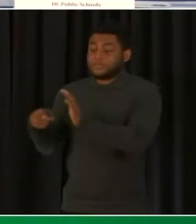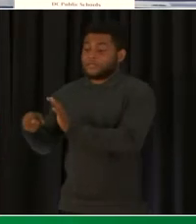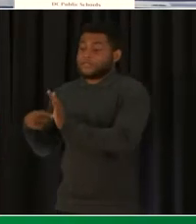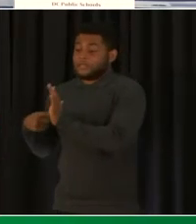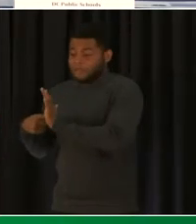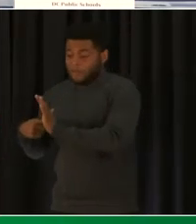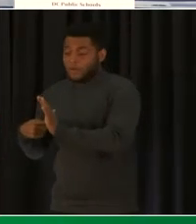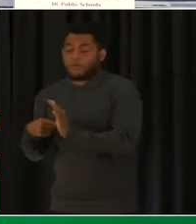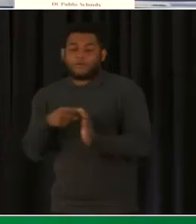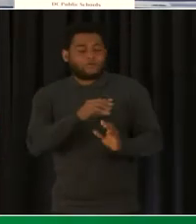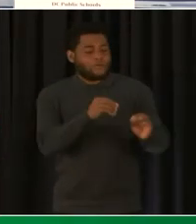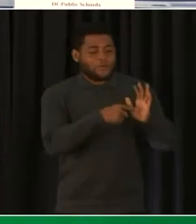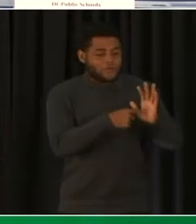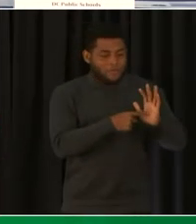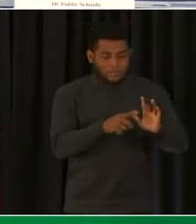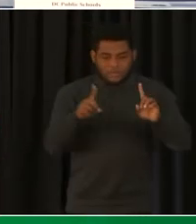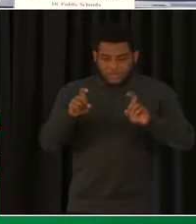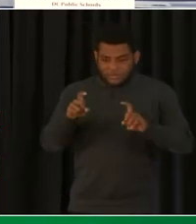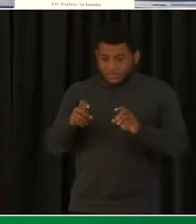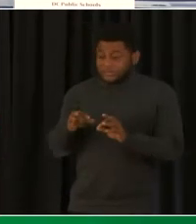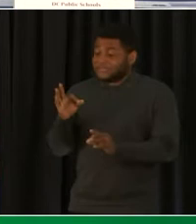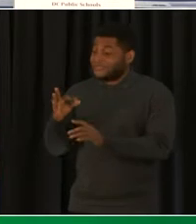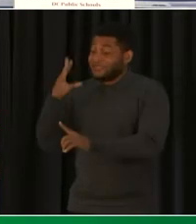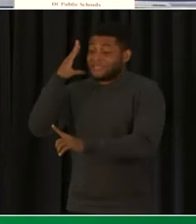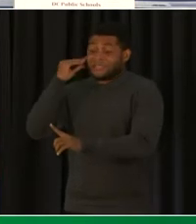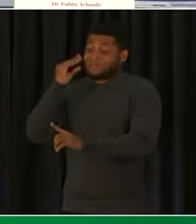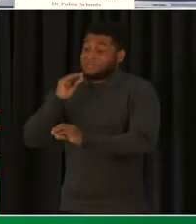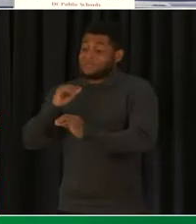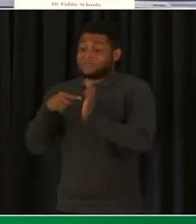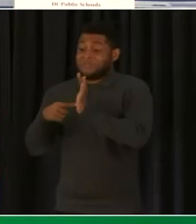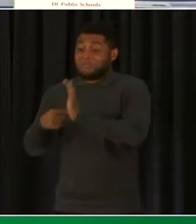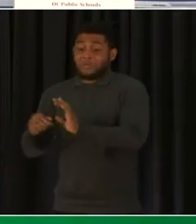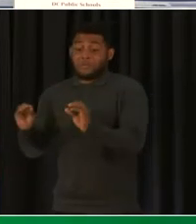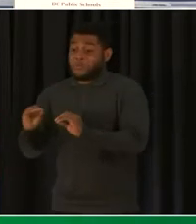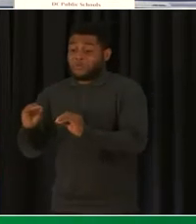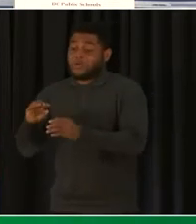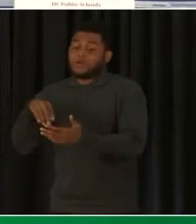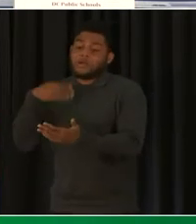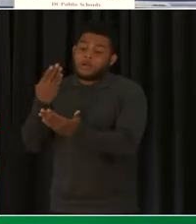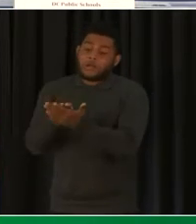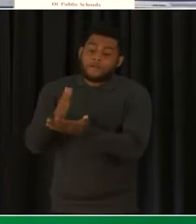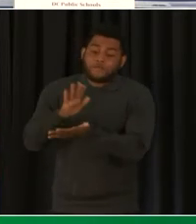In that case, if you can imagine, a student has arrived at school and